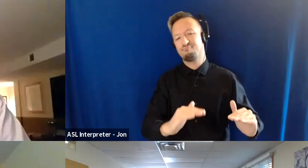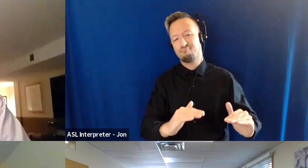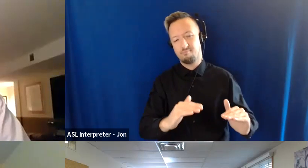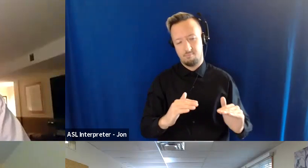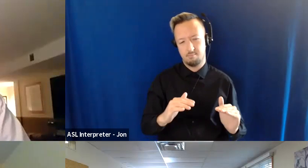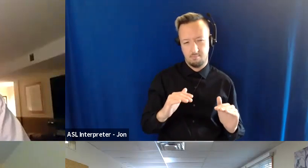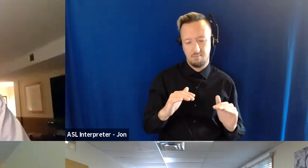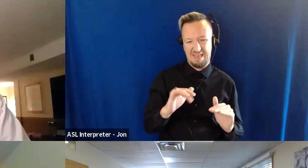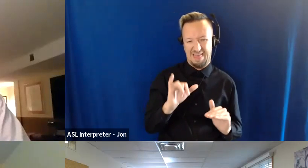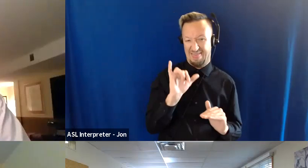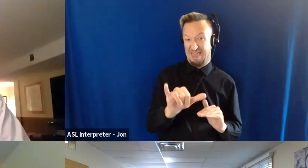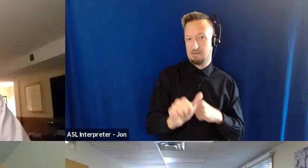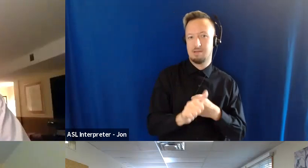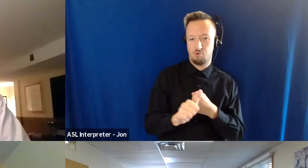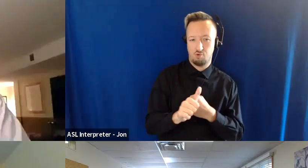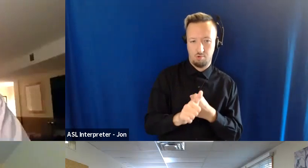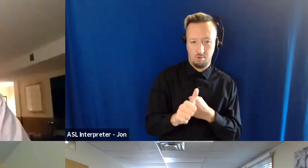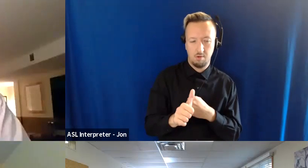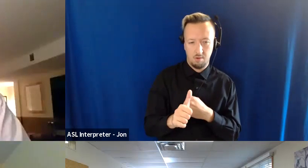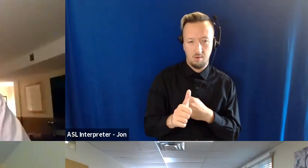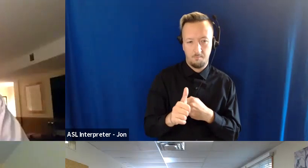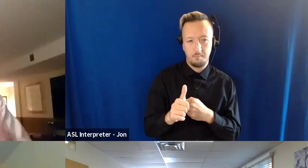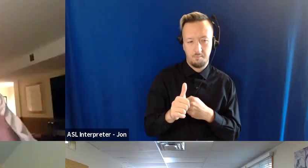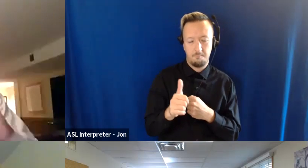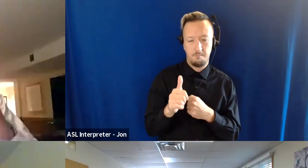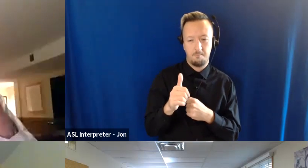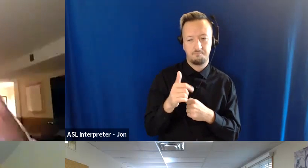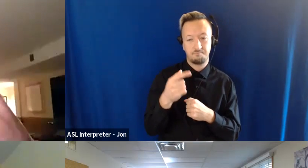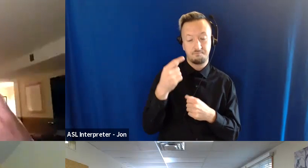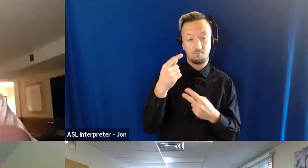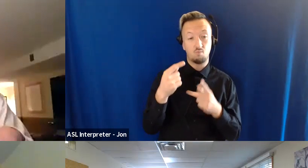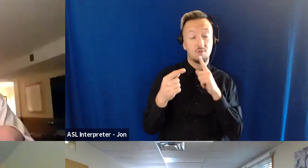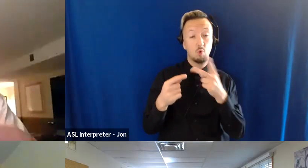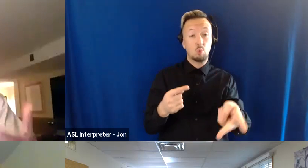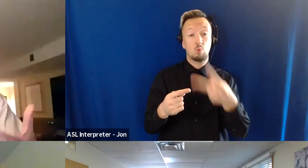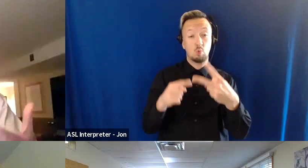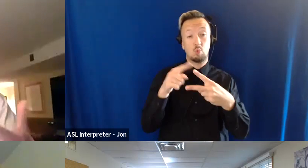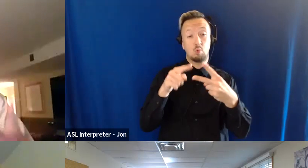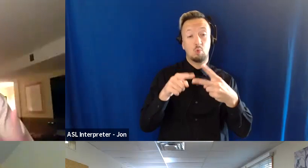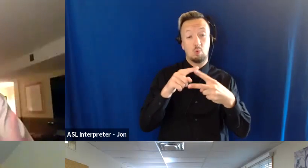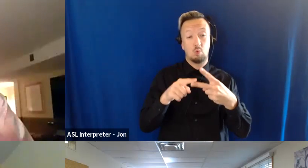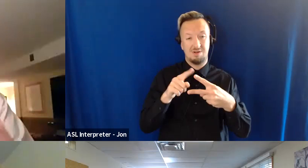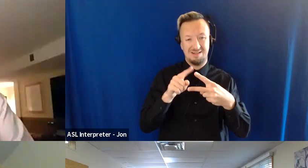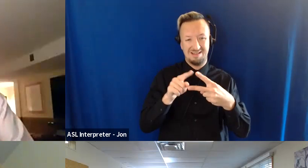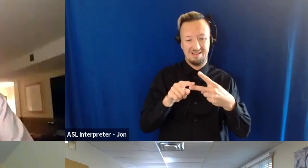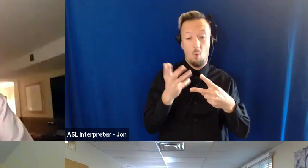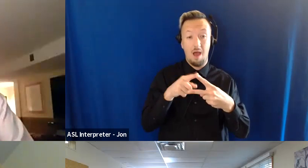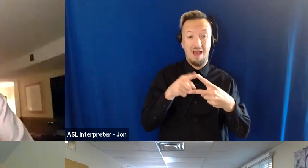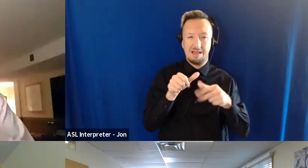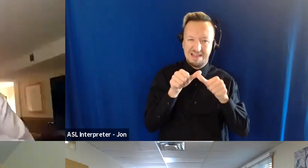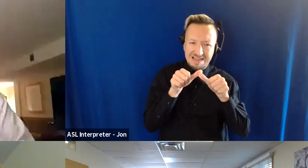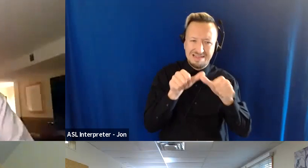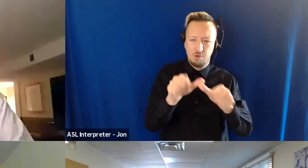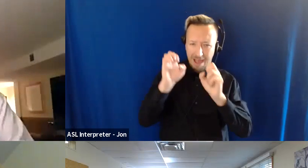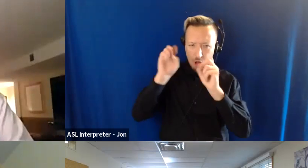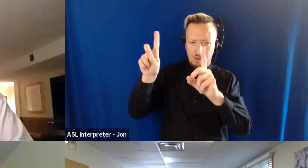I think that's a real danger. And I think that two things that need to happen are those constant tutorials. We